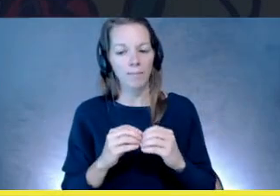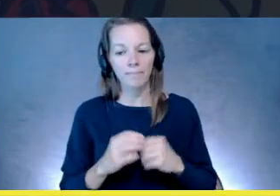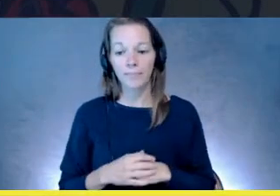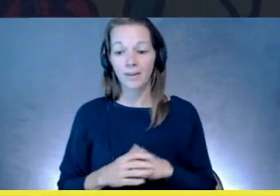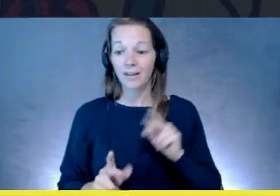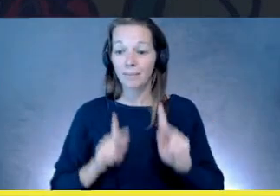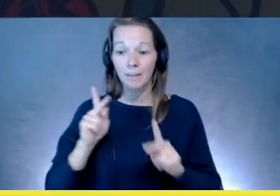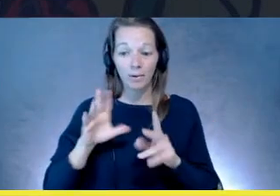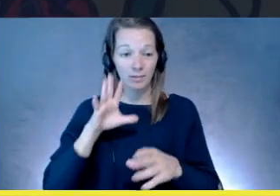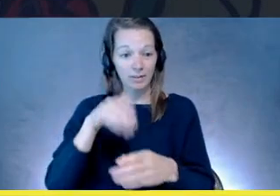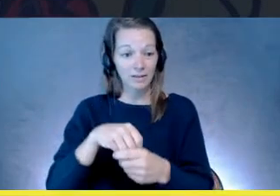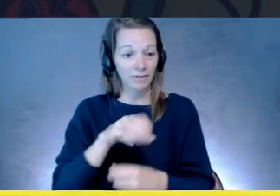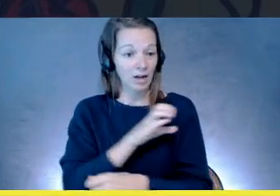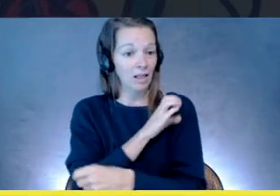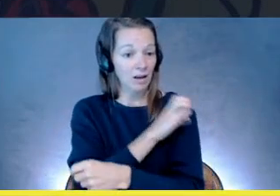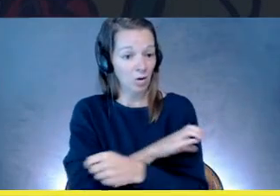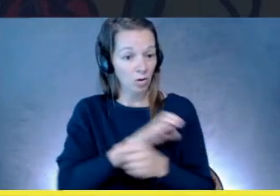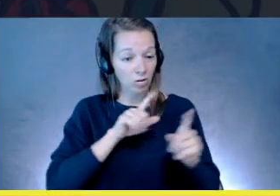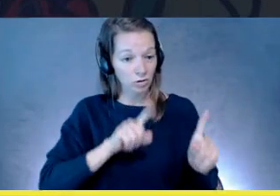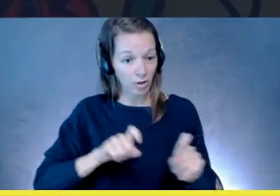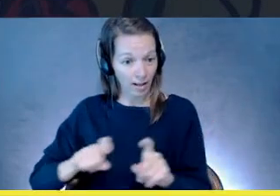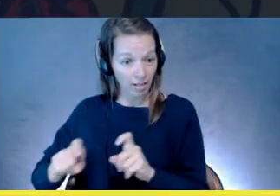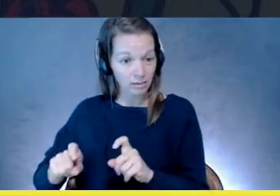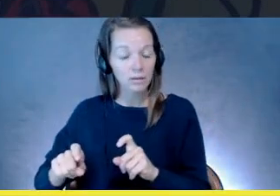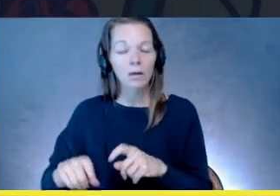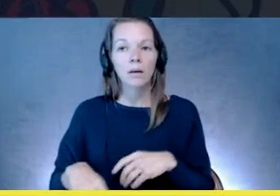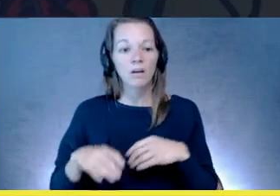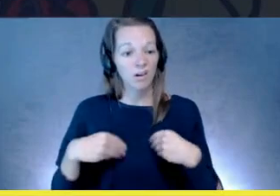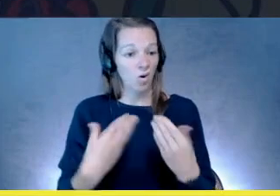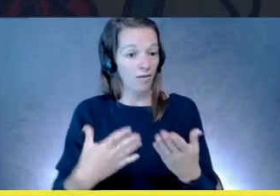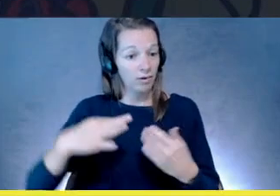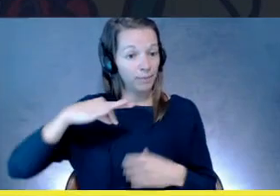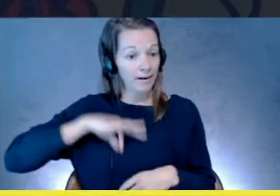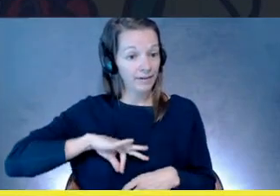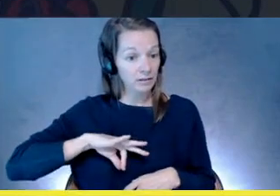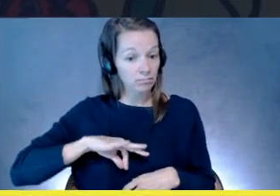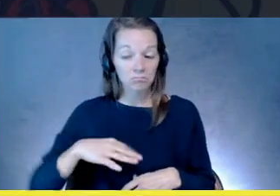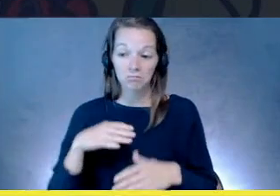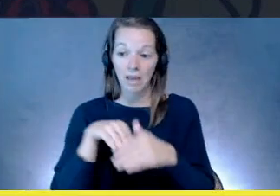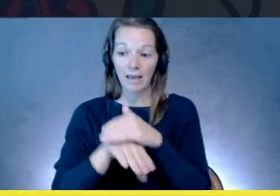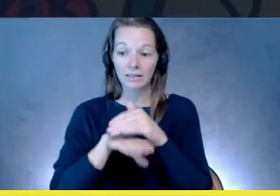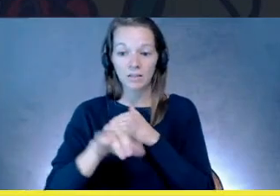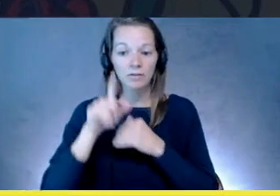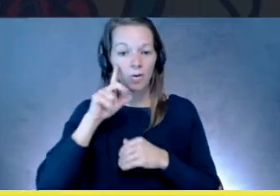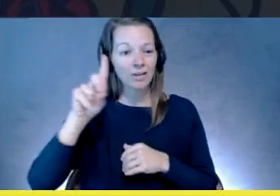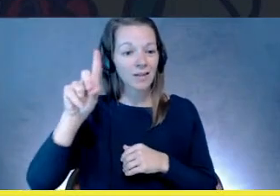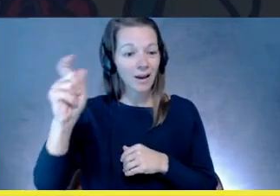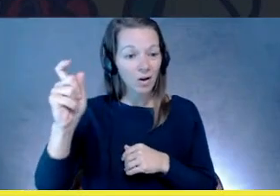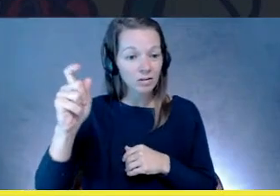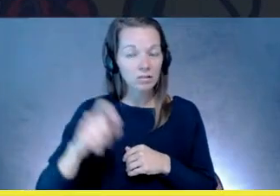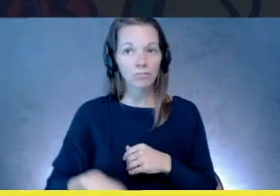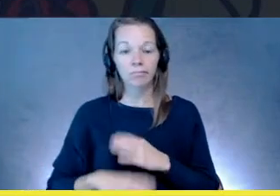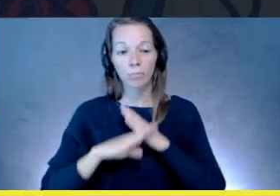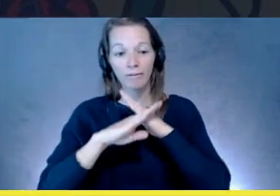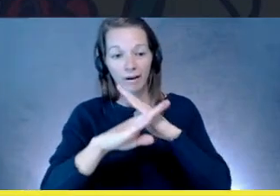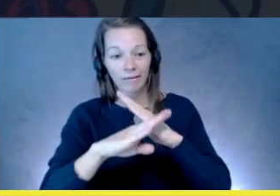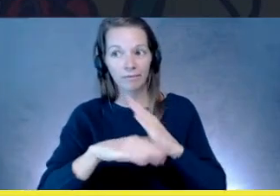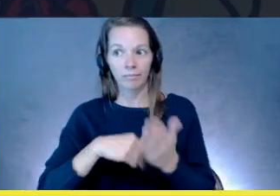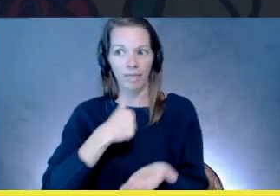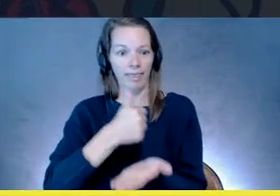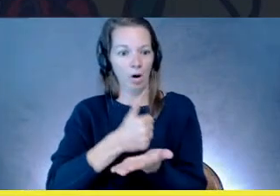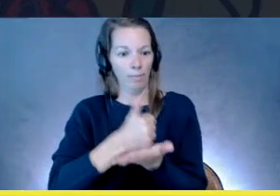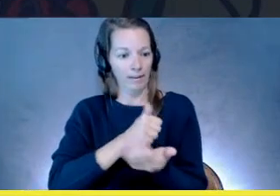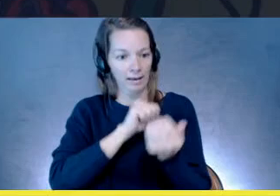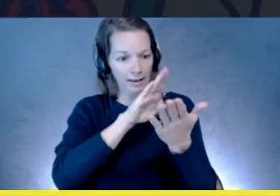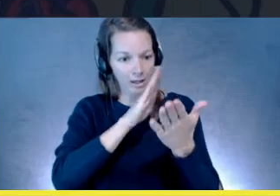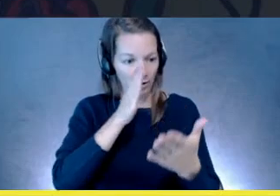clinical trials, the clinical research can offer benefits, including access to diagnostic, preventative, and therapeutic interventions that